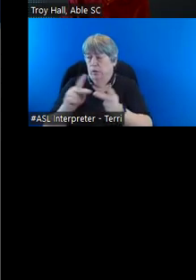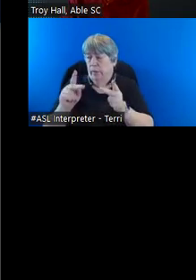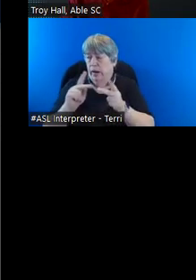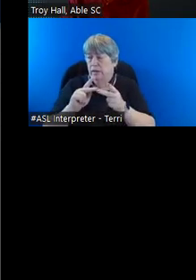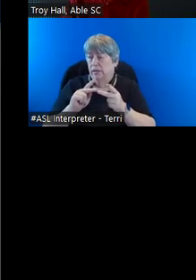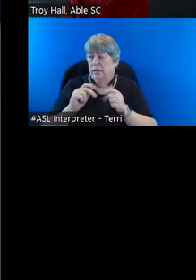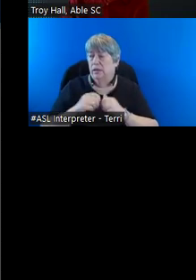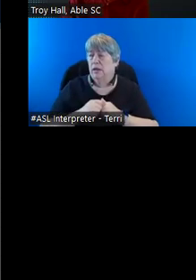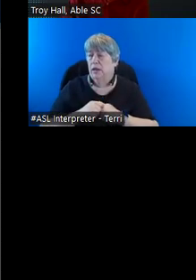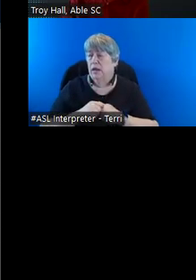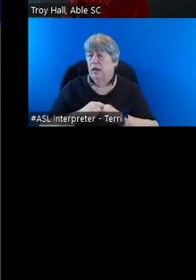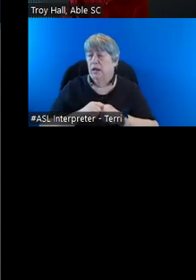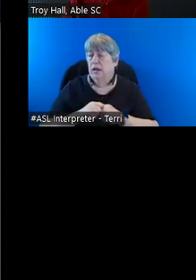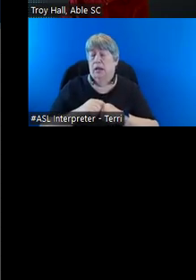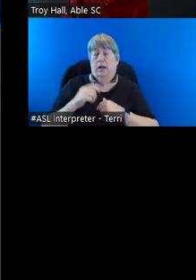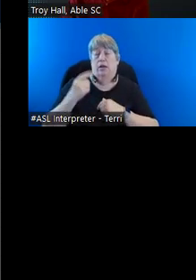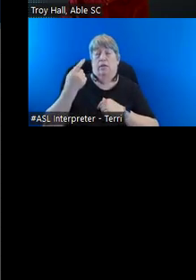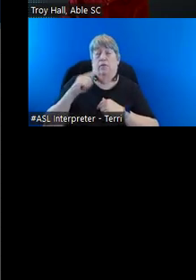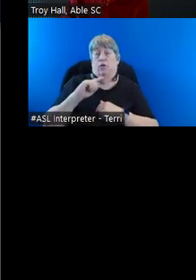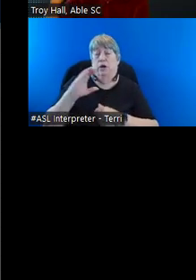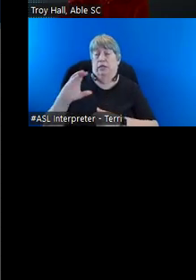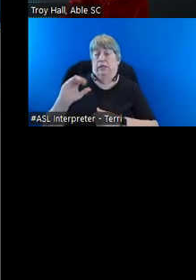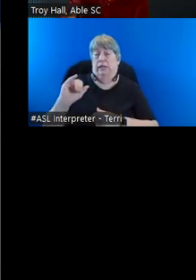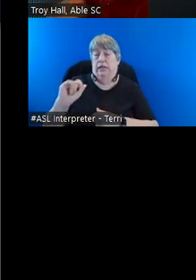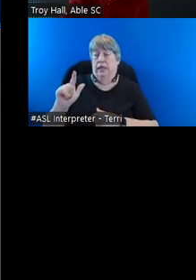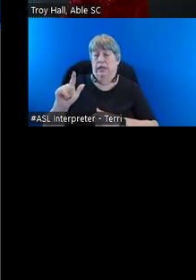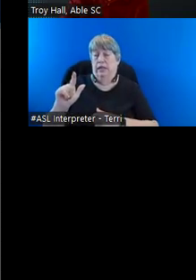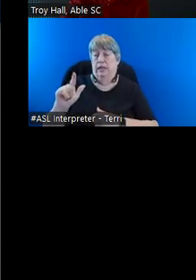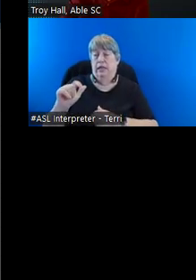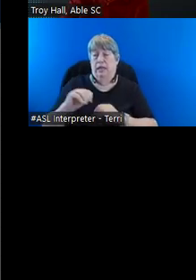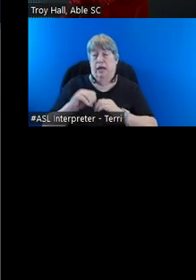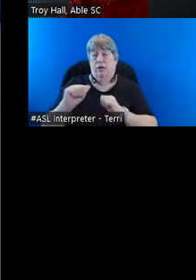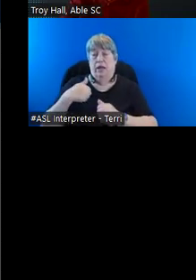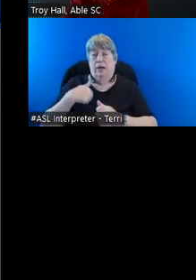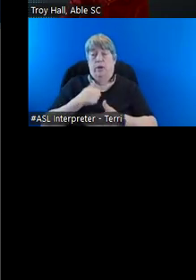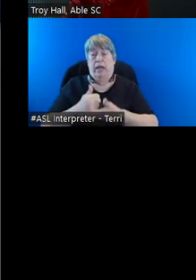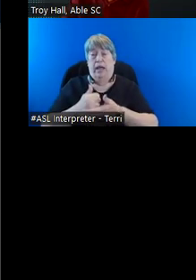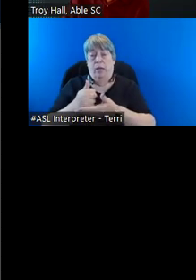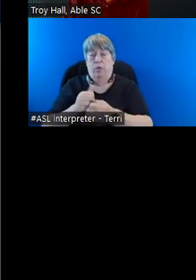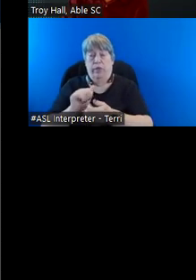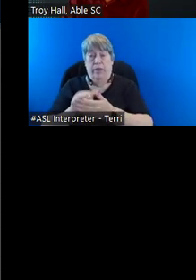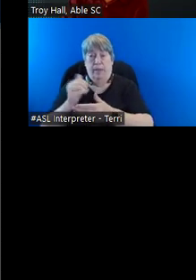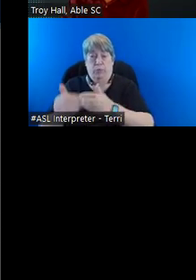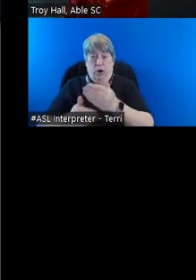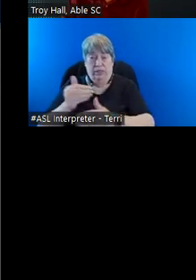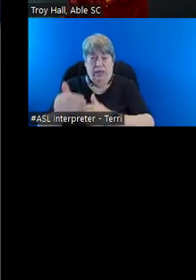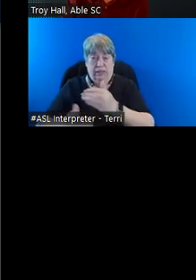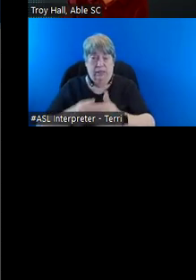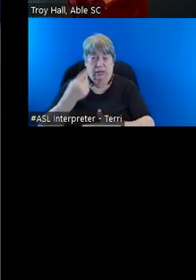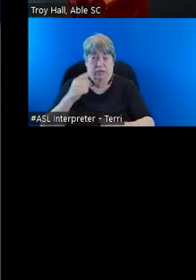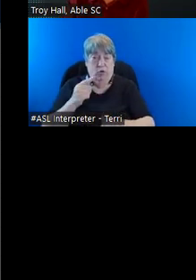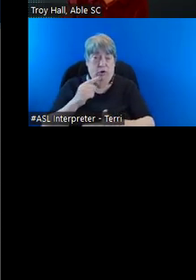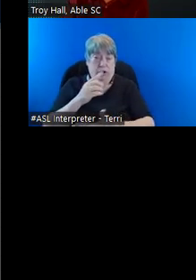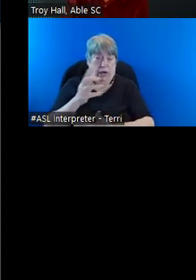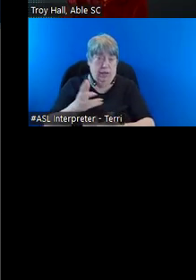When it comes to Centers for Independent Living, how can we assist and be a part of that process as far as assistive tech or as far as